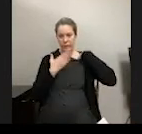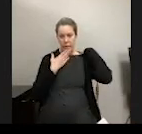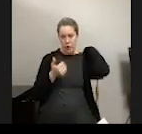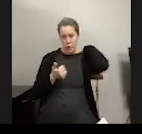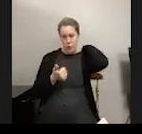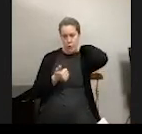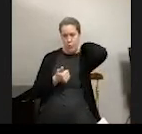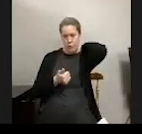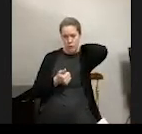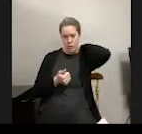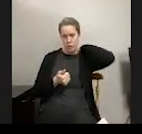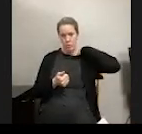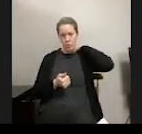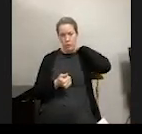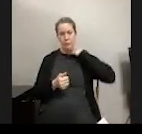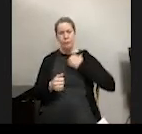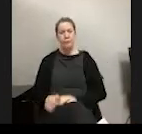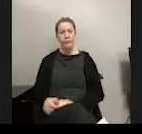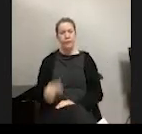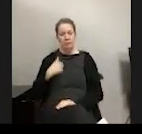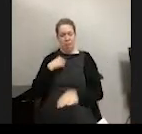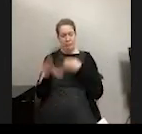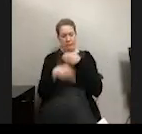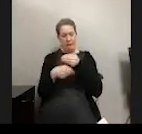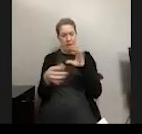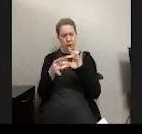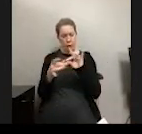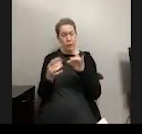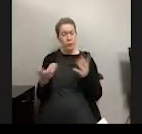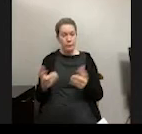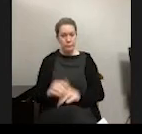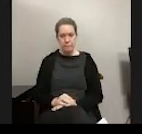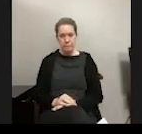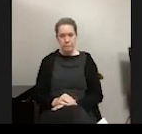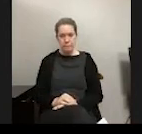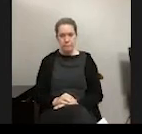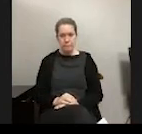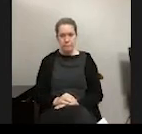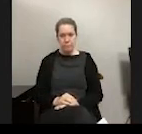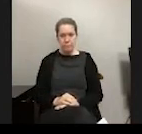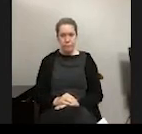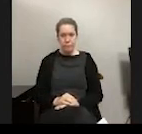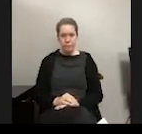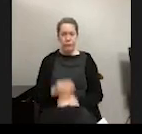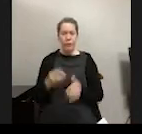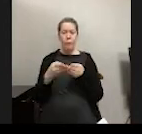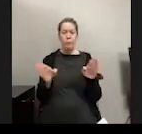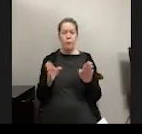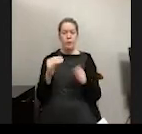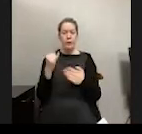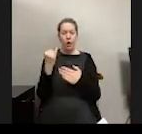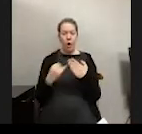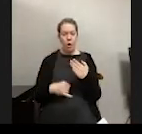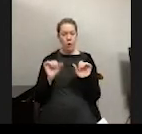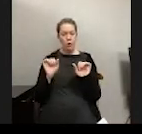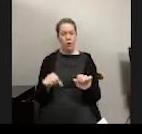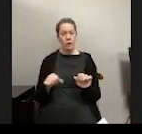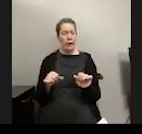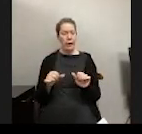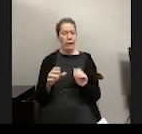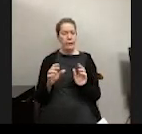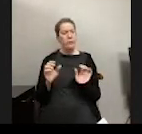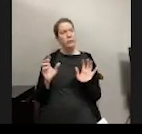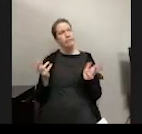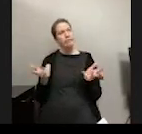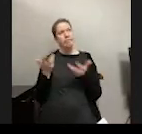Yeah, I would, I think I would just add to that, that one of the things that public art can do is really provide a sense